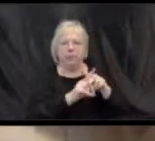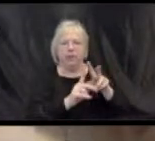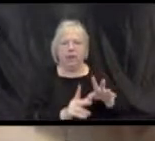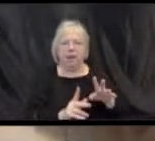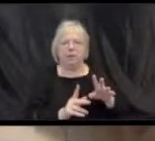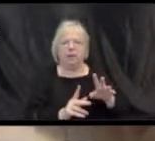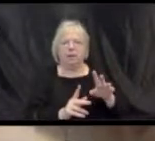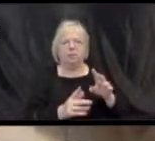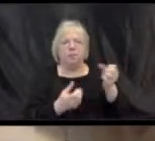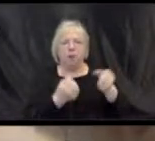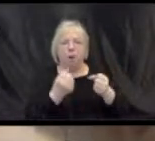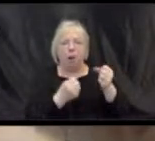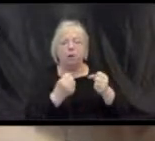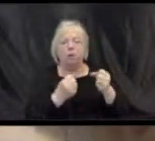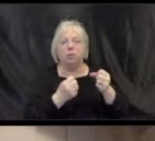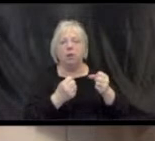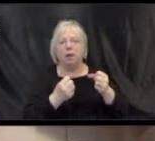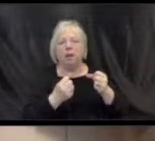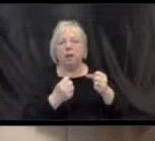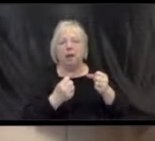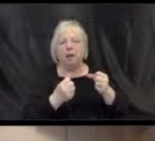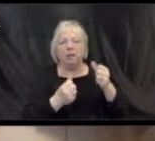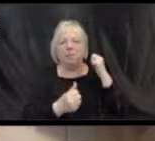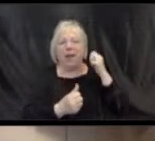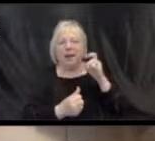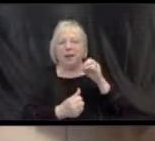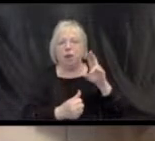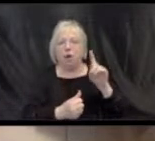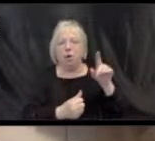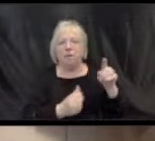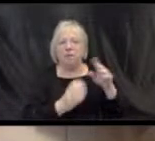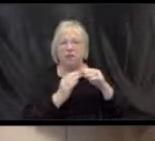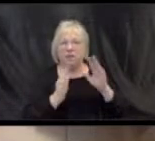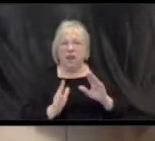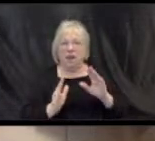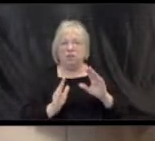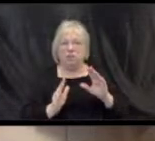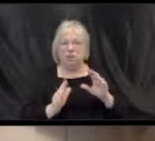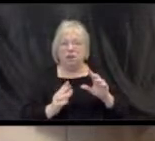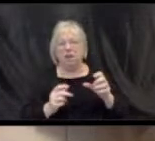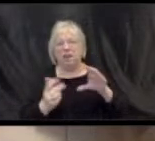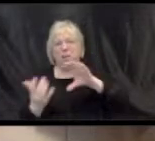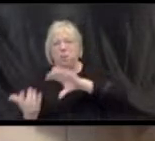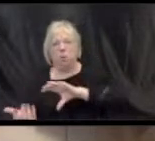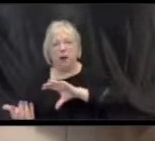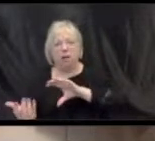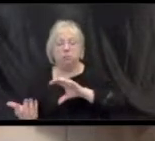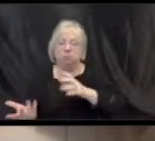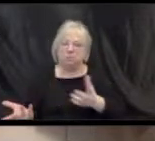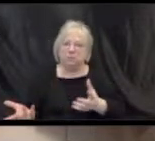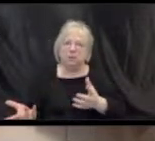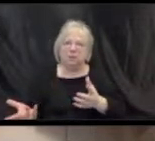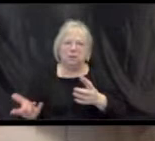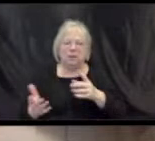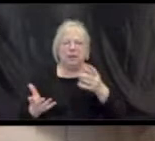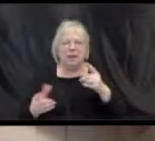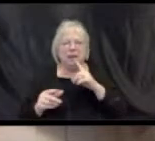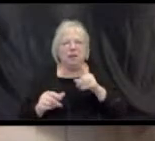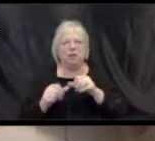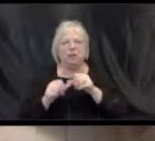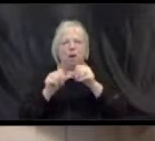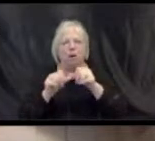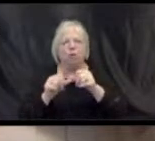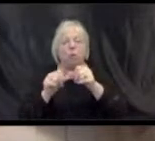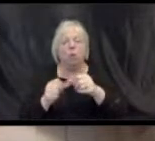automotive operations that they're doing in the backyard of this house in two buildings. And there is an ongoing